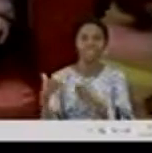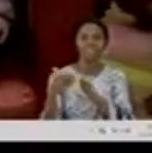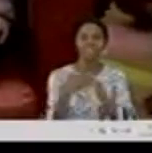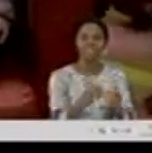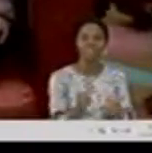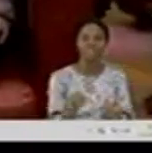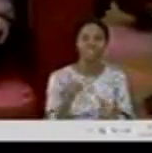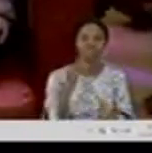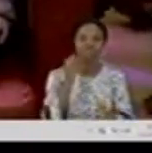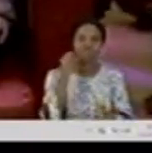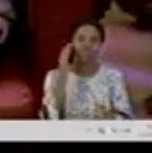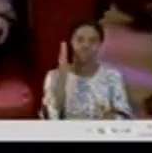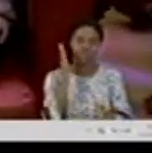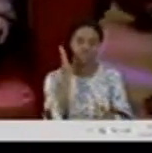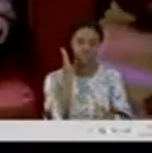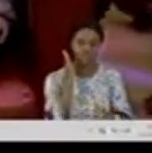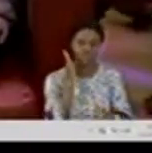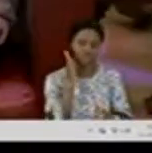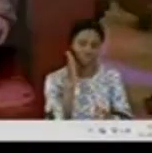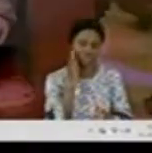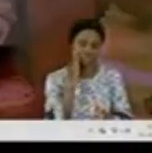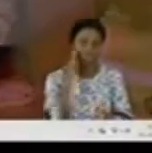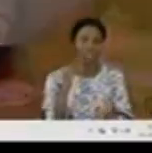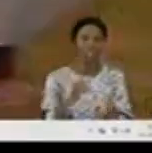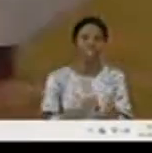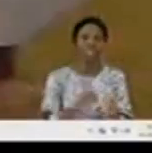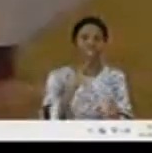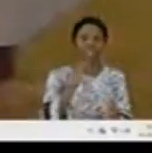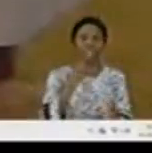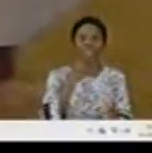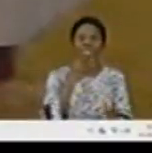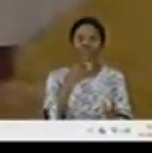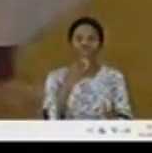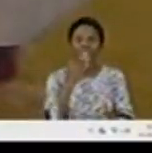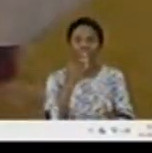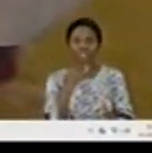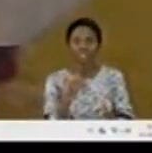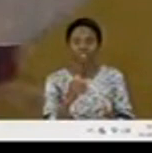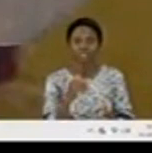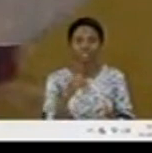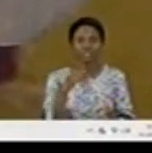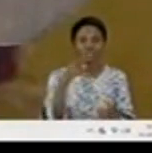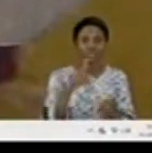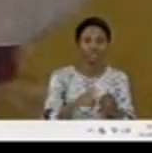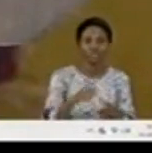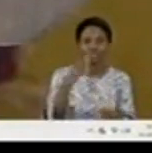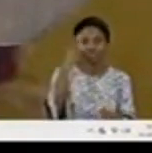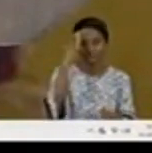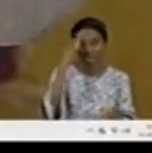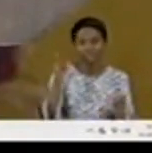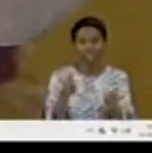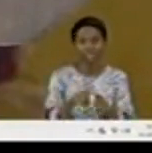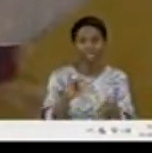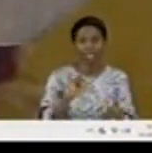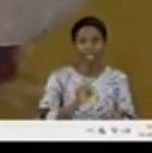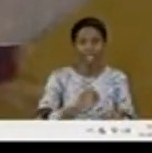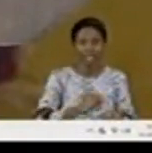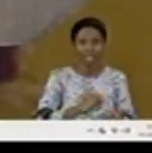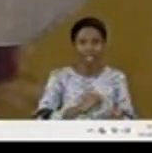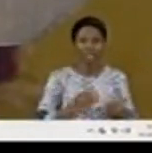cross leads home. It is sweet to know as